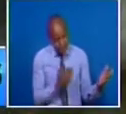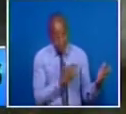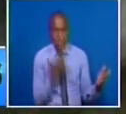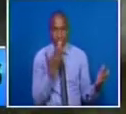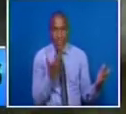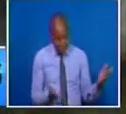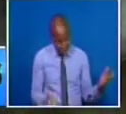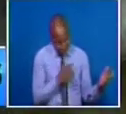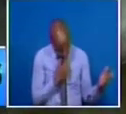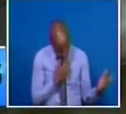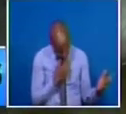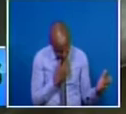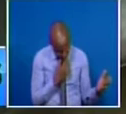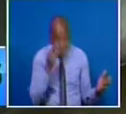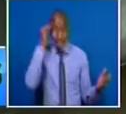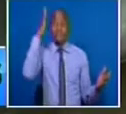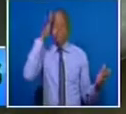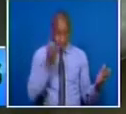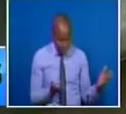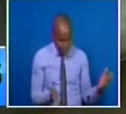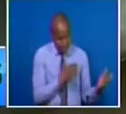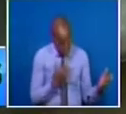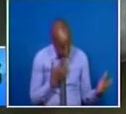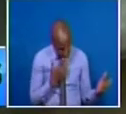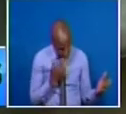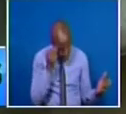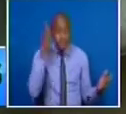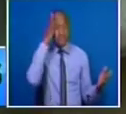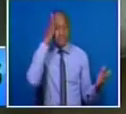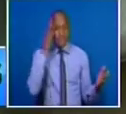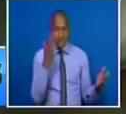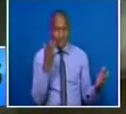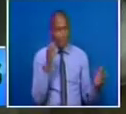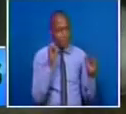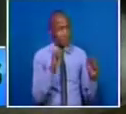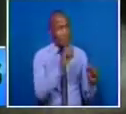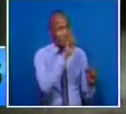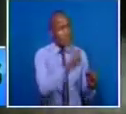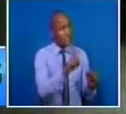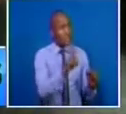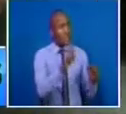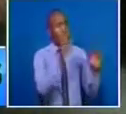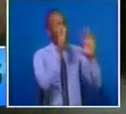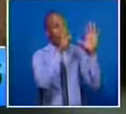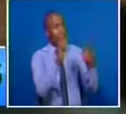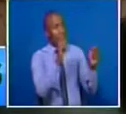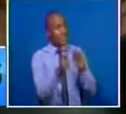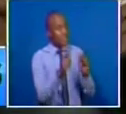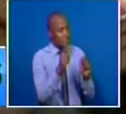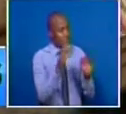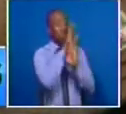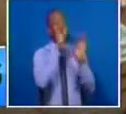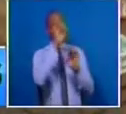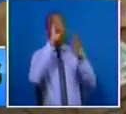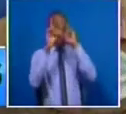here with talking points, and you want to make sure that you get through to them. You could be asked about climate change, but you want to say, my take on corruption is this. So he's